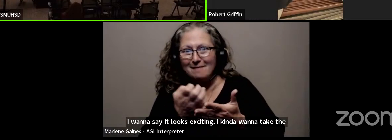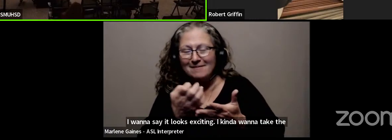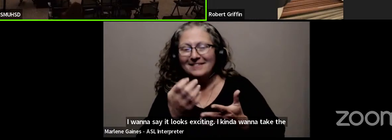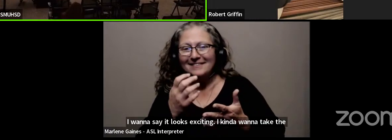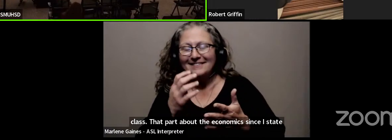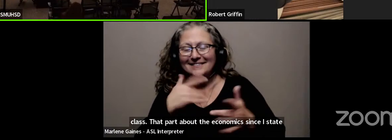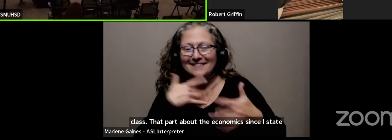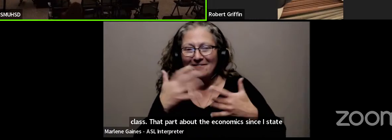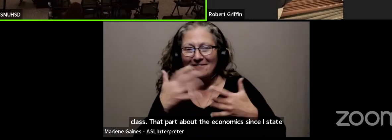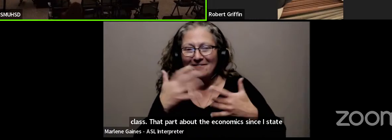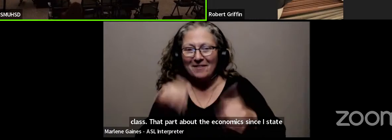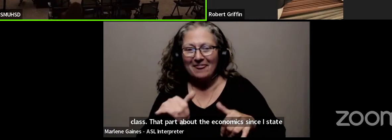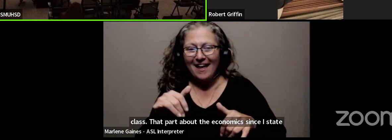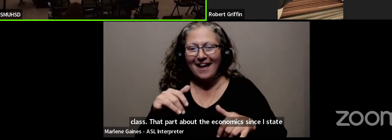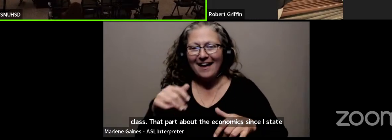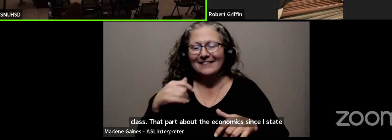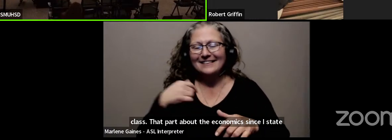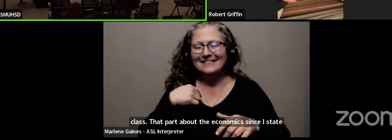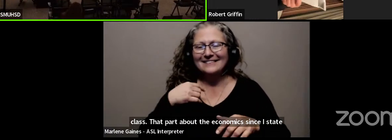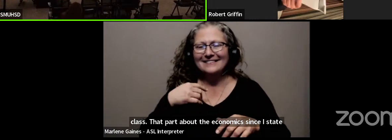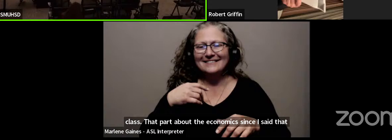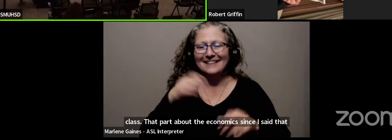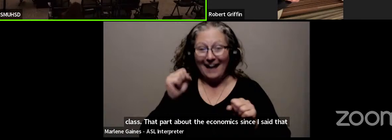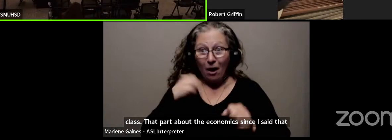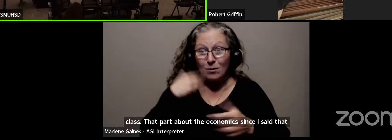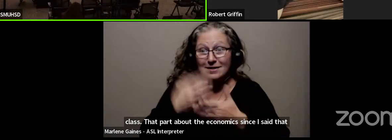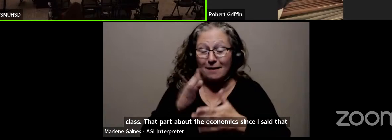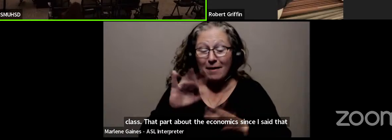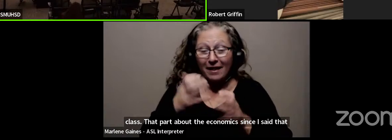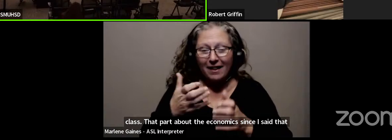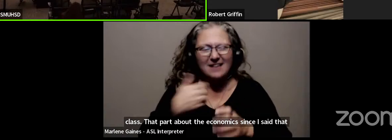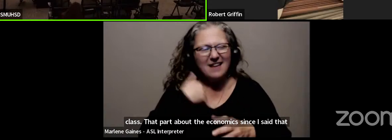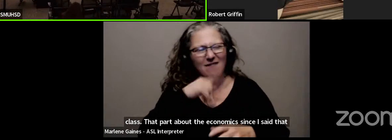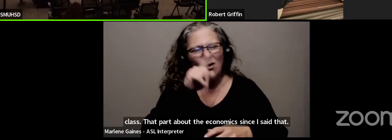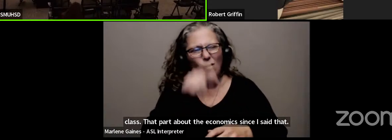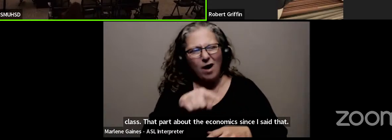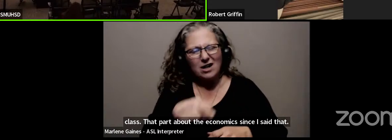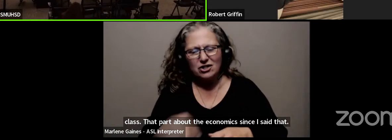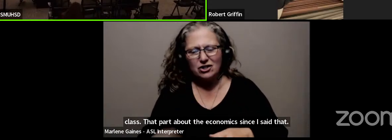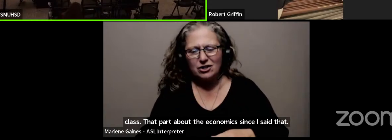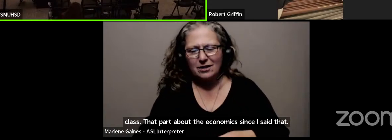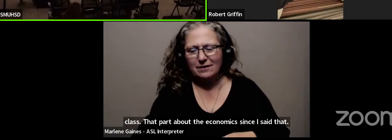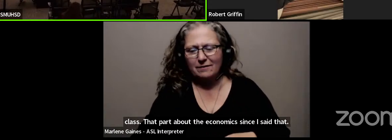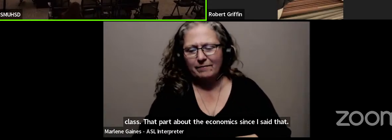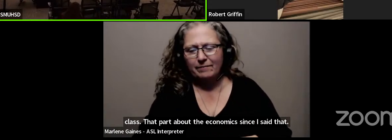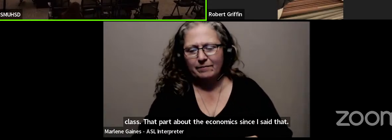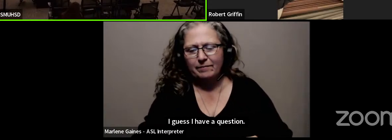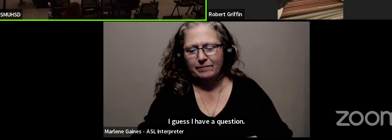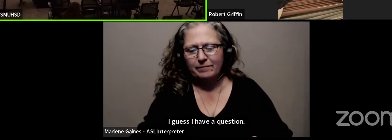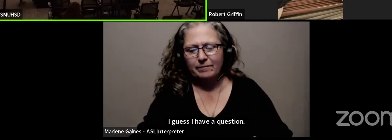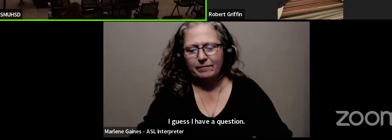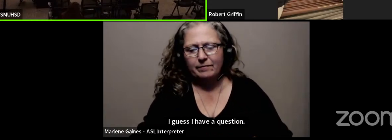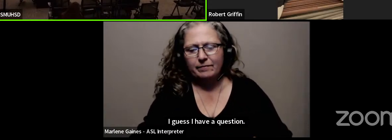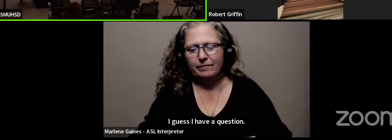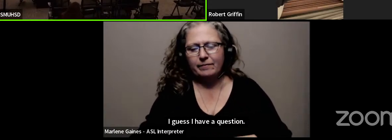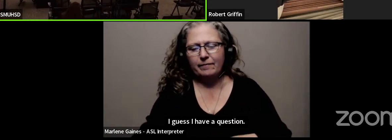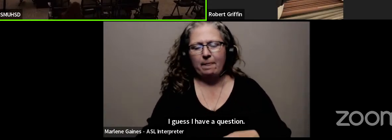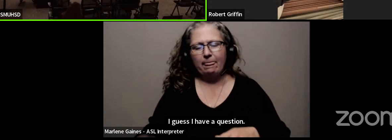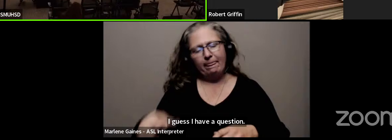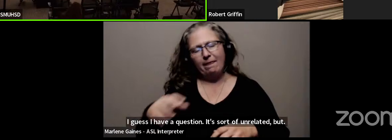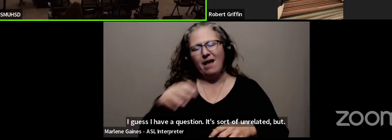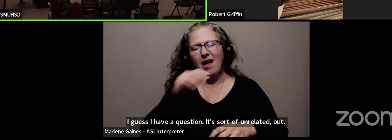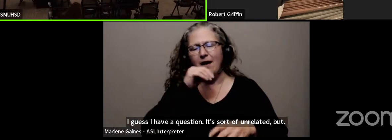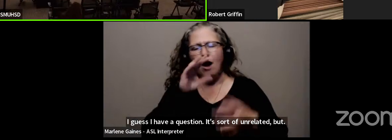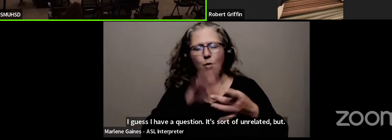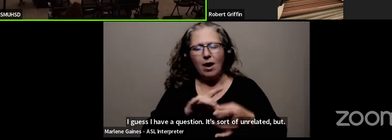my can we favorite. drop in the class? I guess I have a question. It's sort of unrelated, but I love that we're